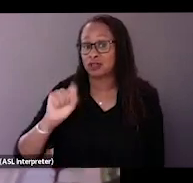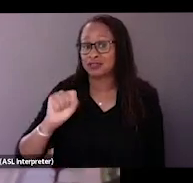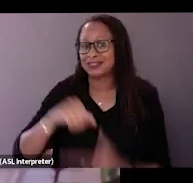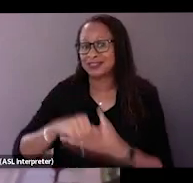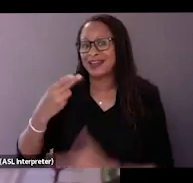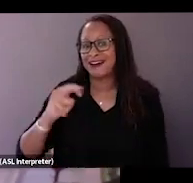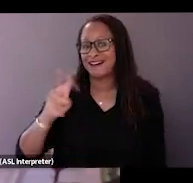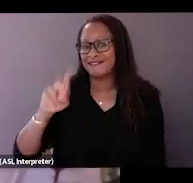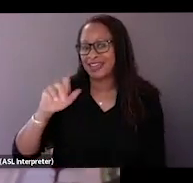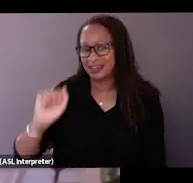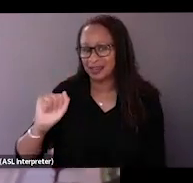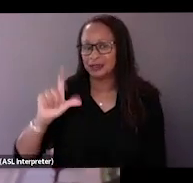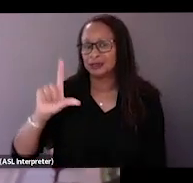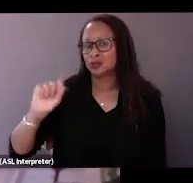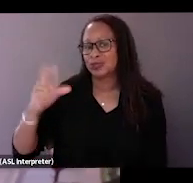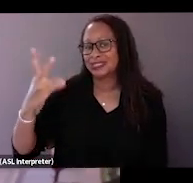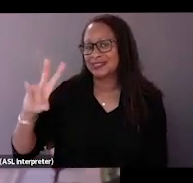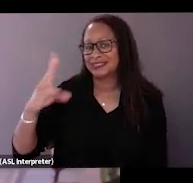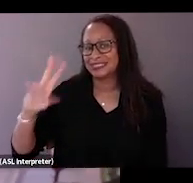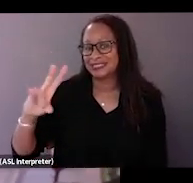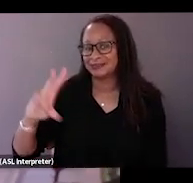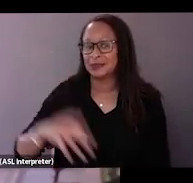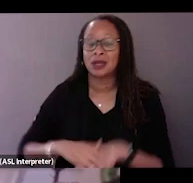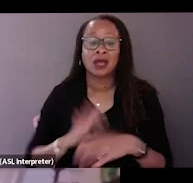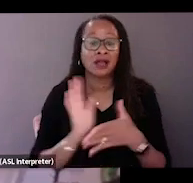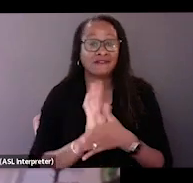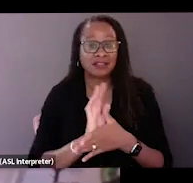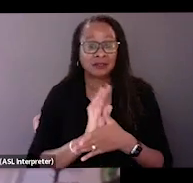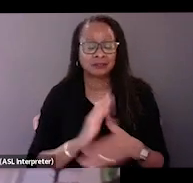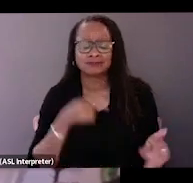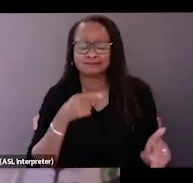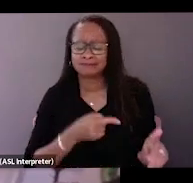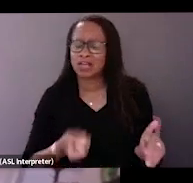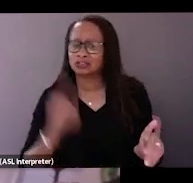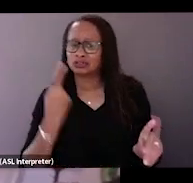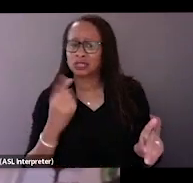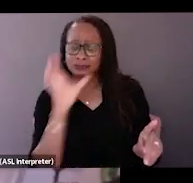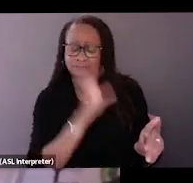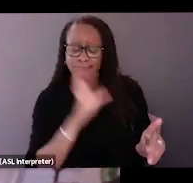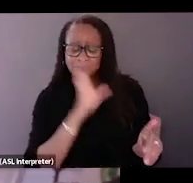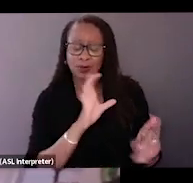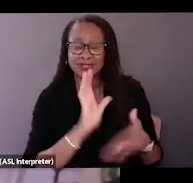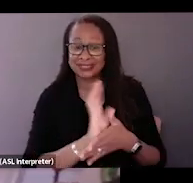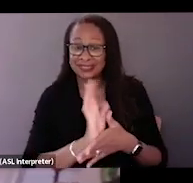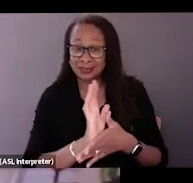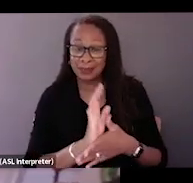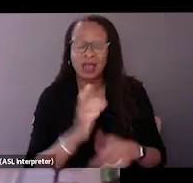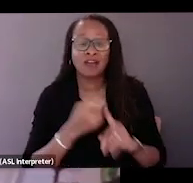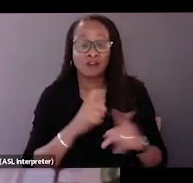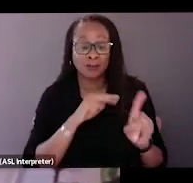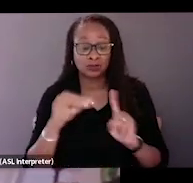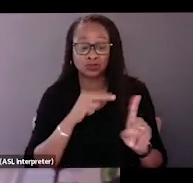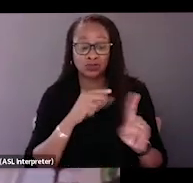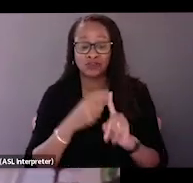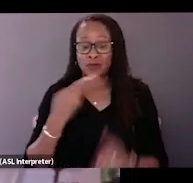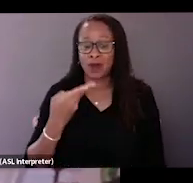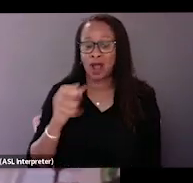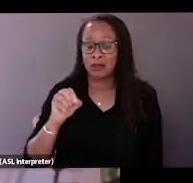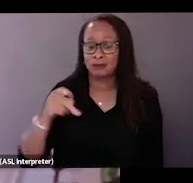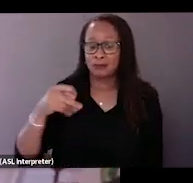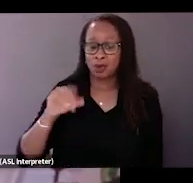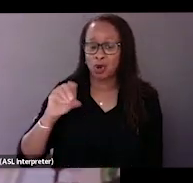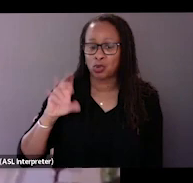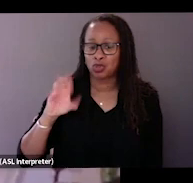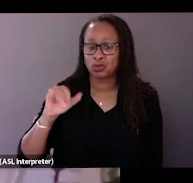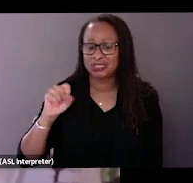in 2017. Her films understand and explore cinema from the perspective of her hypoacusia,